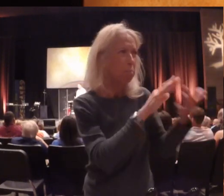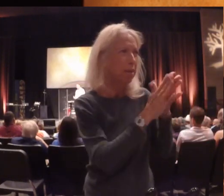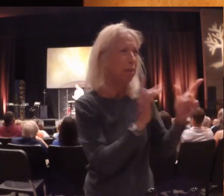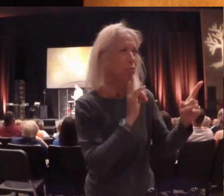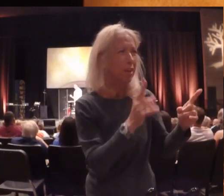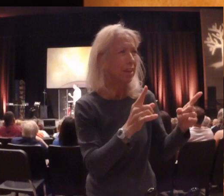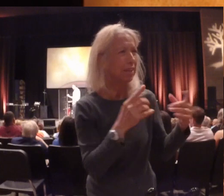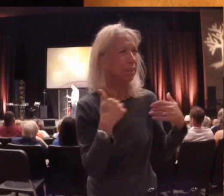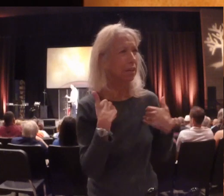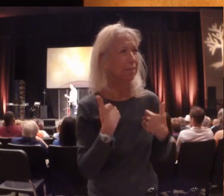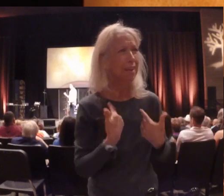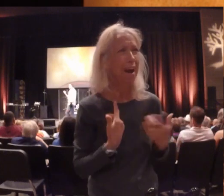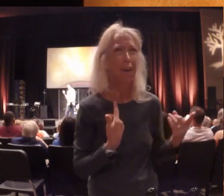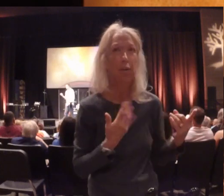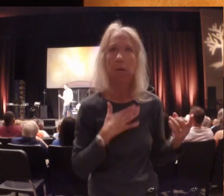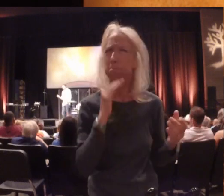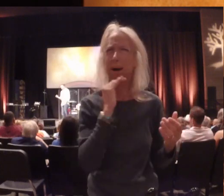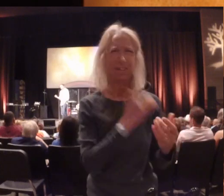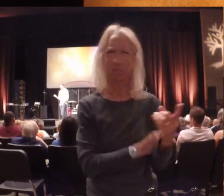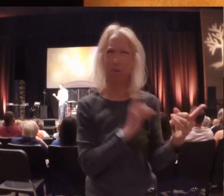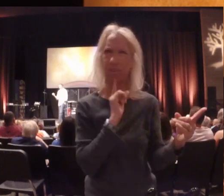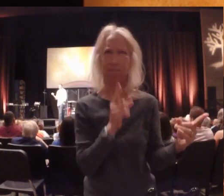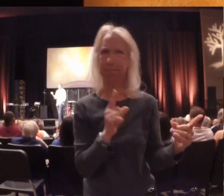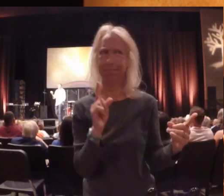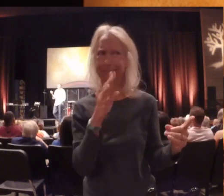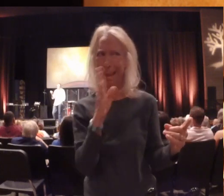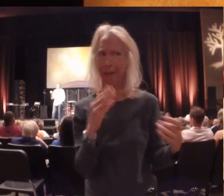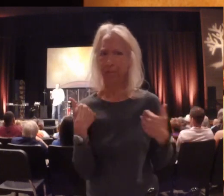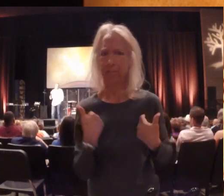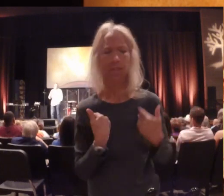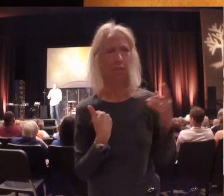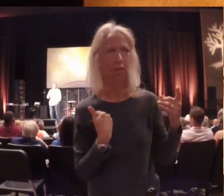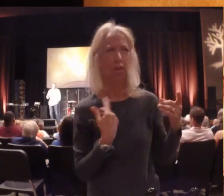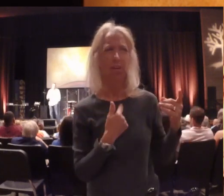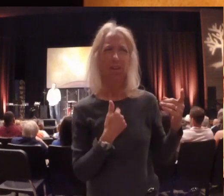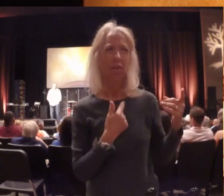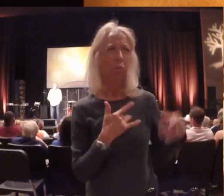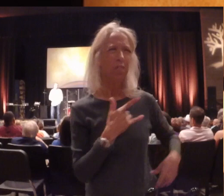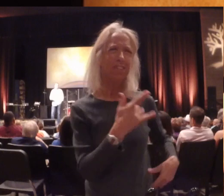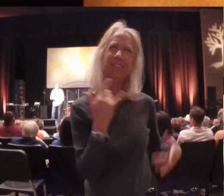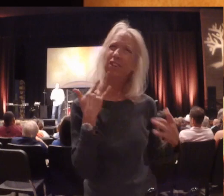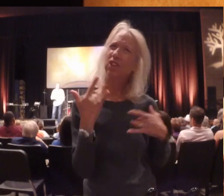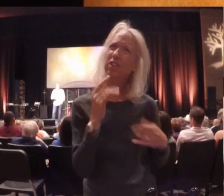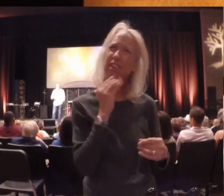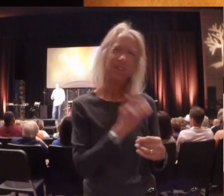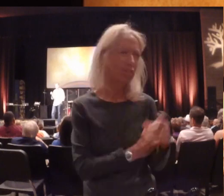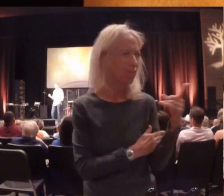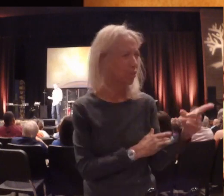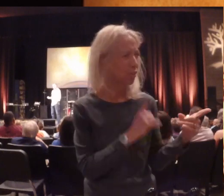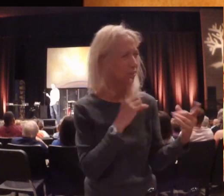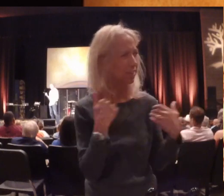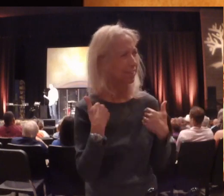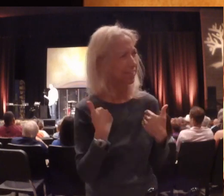and lethargic. And if you know Jade, that's really odd for her. And we were definitely concerned.